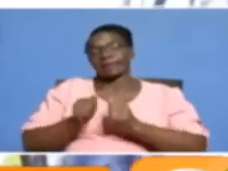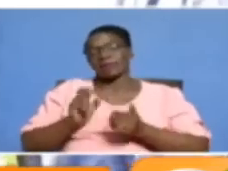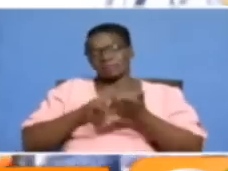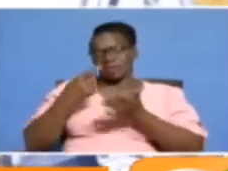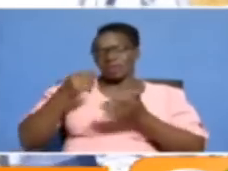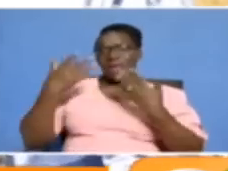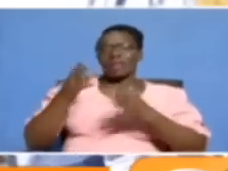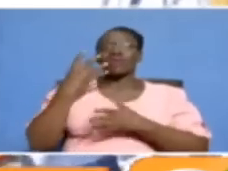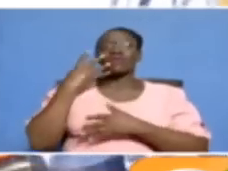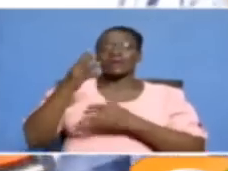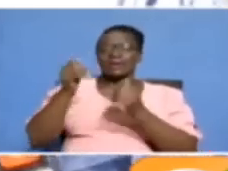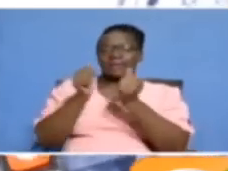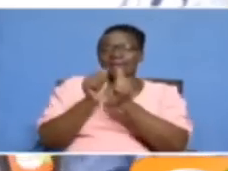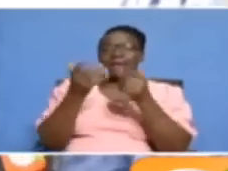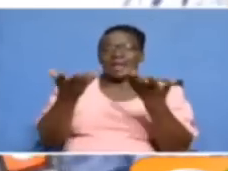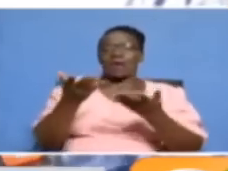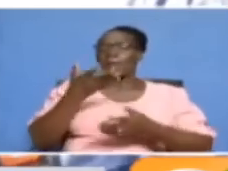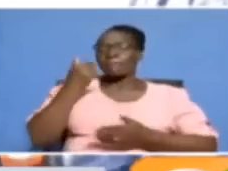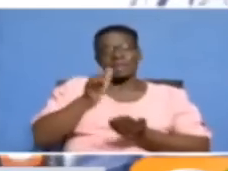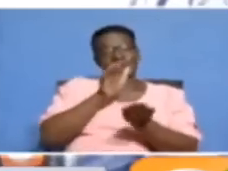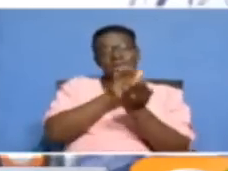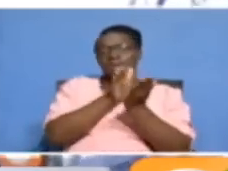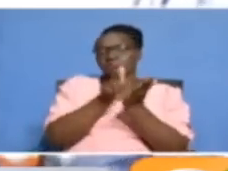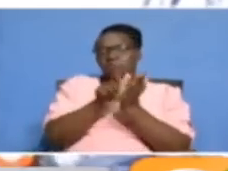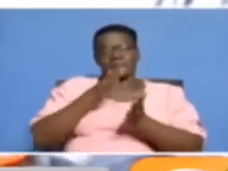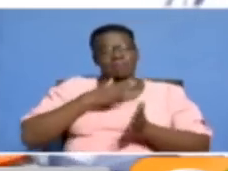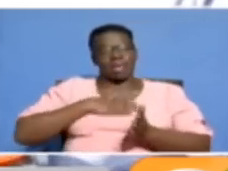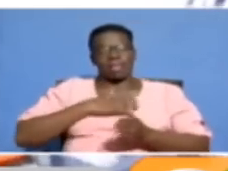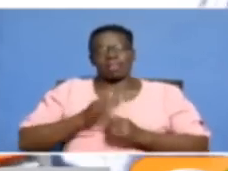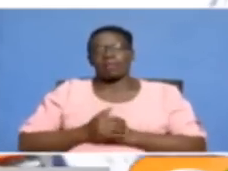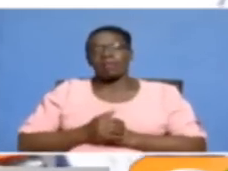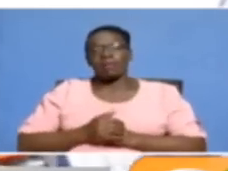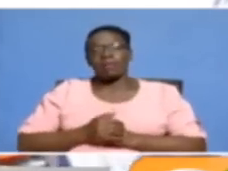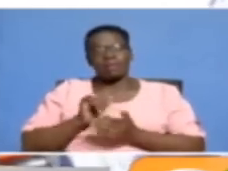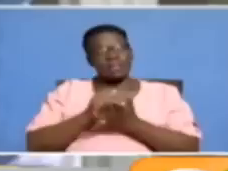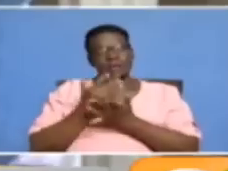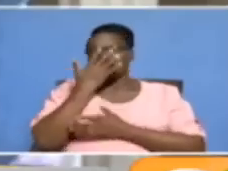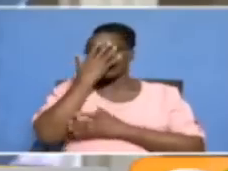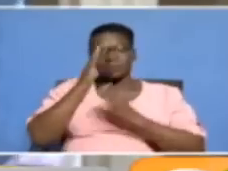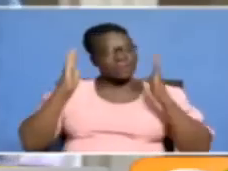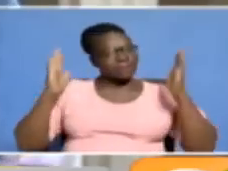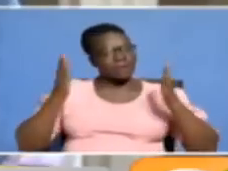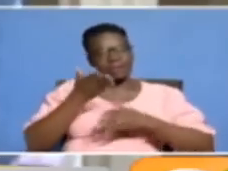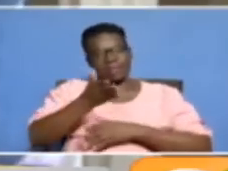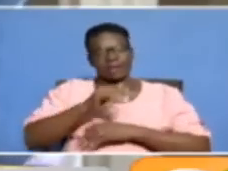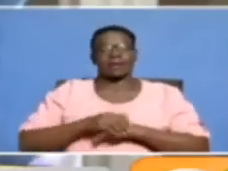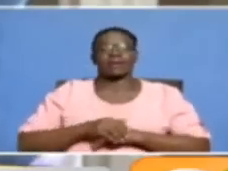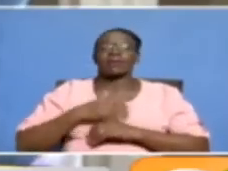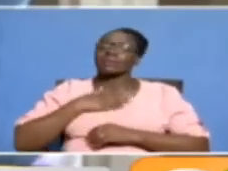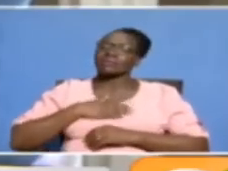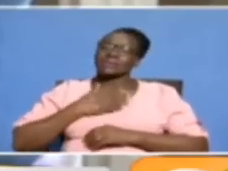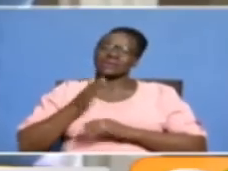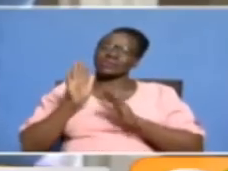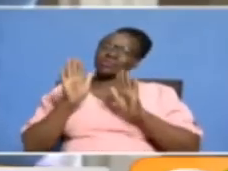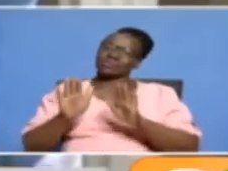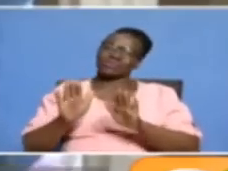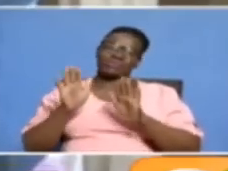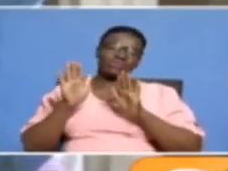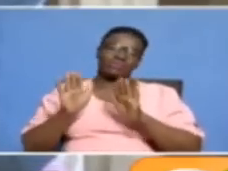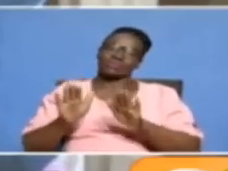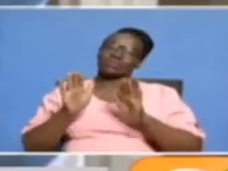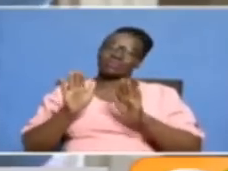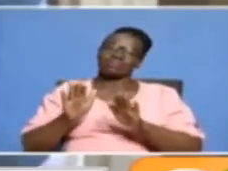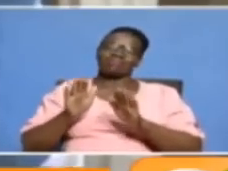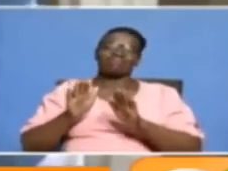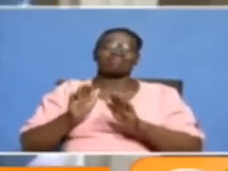loss of 410? You better stay without, because it is very embarrassing. Kwa mkuje pole pole jameni,